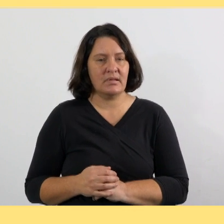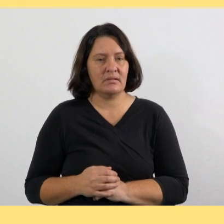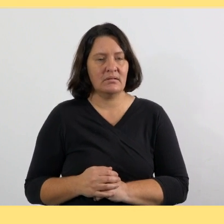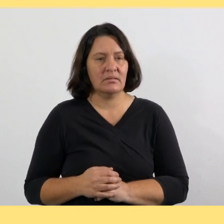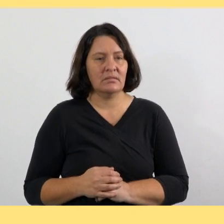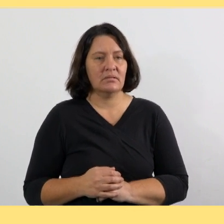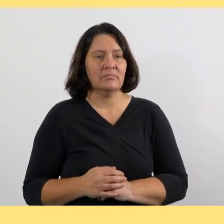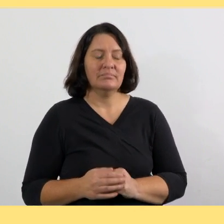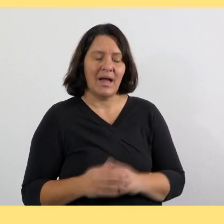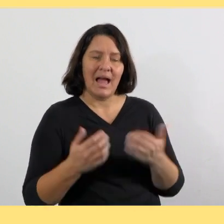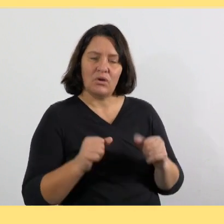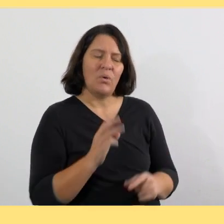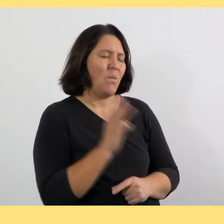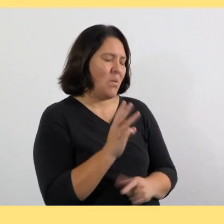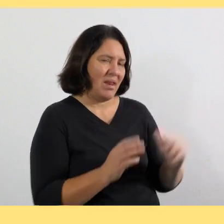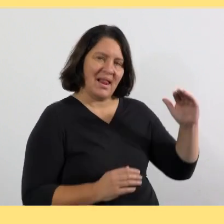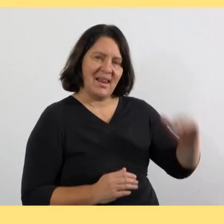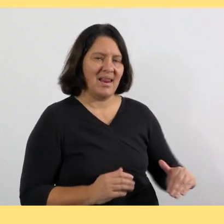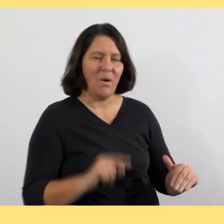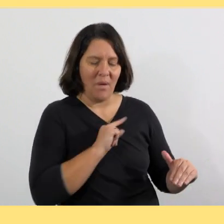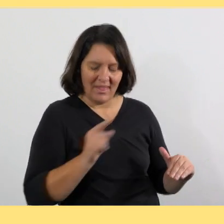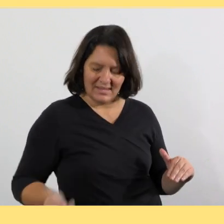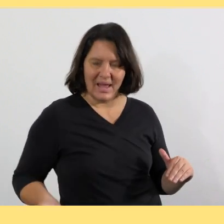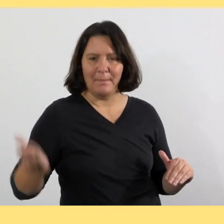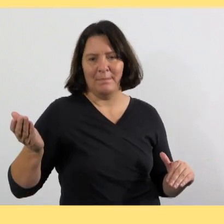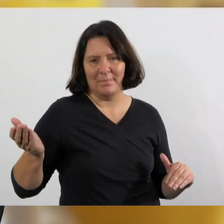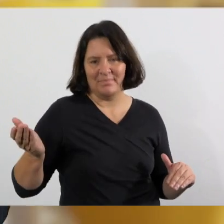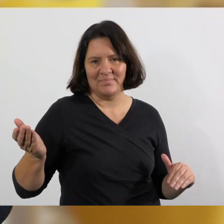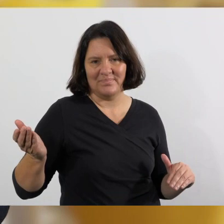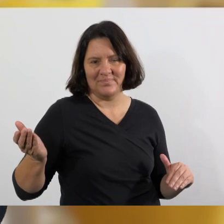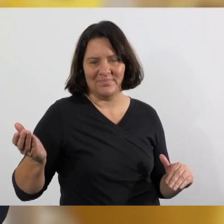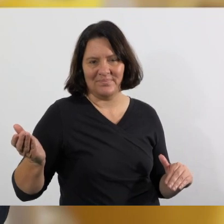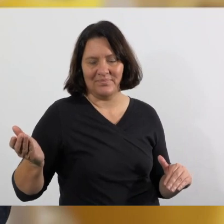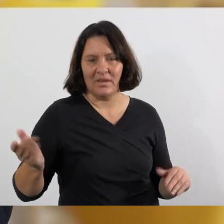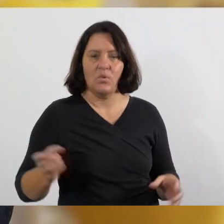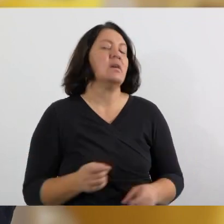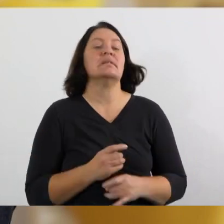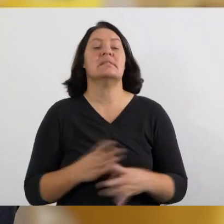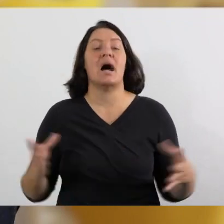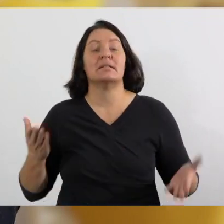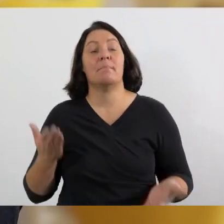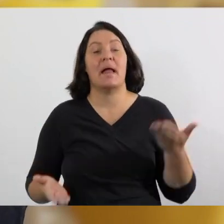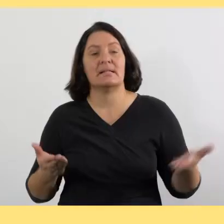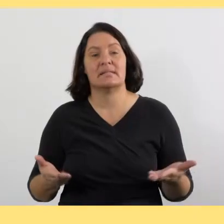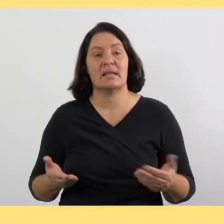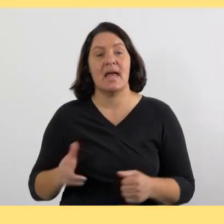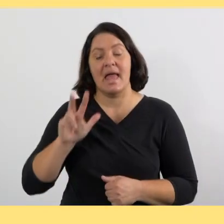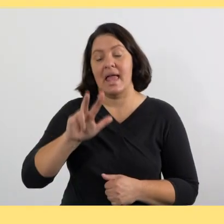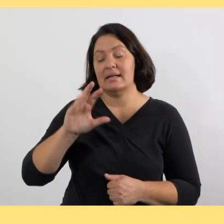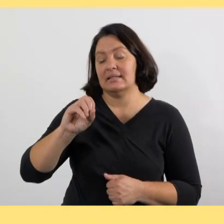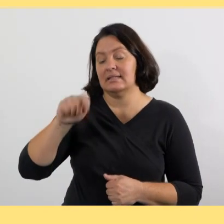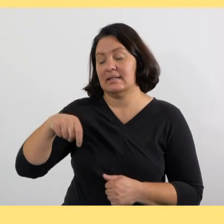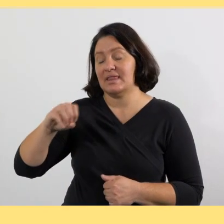debit side, this account will decrease. We'll begin off with a balance of